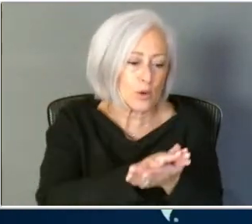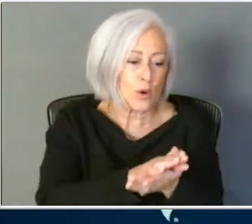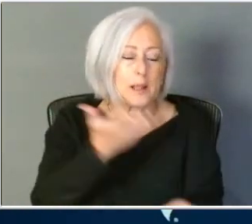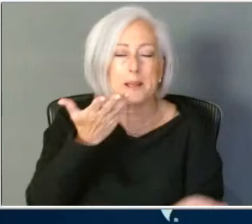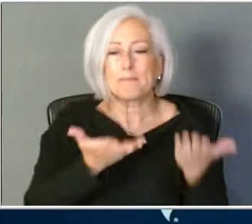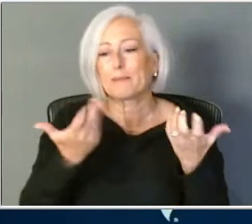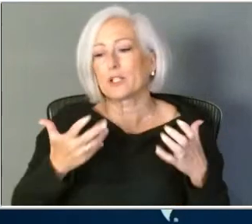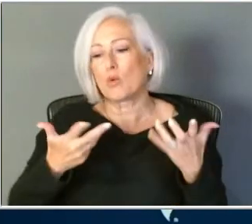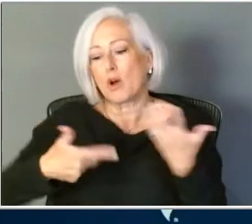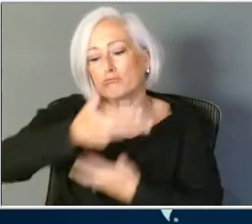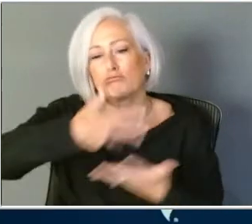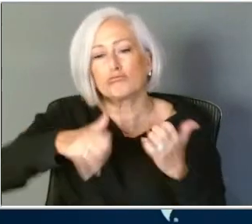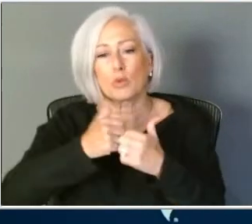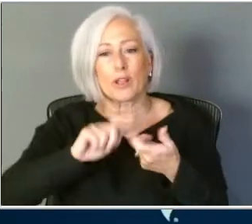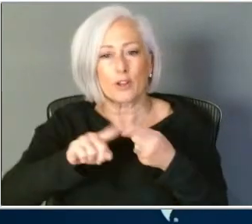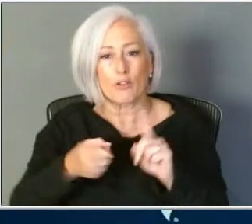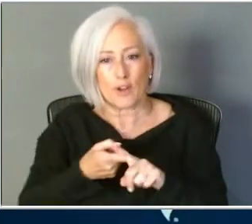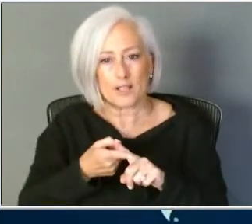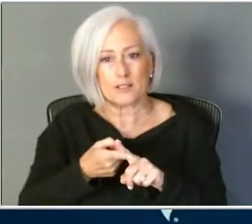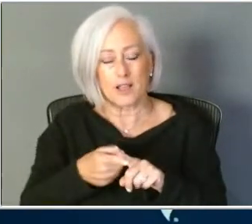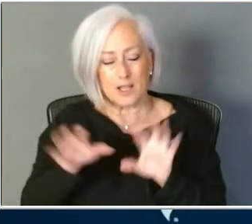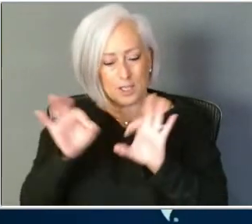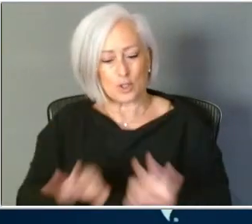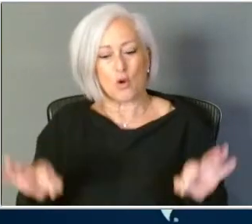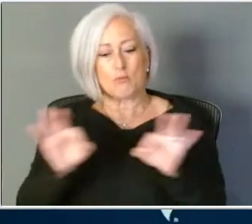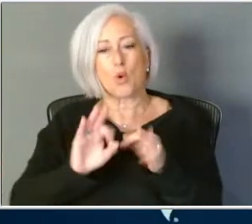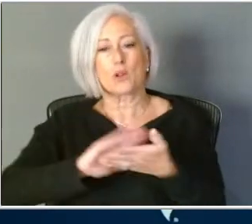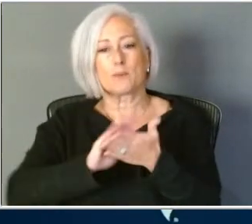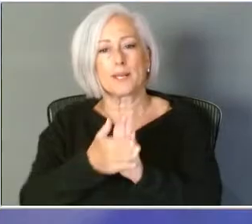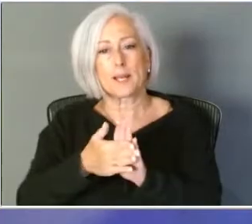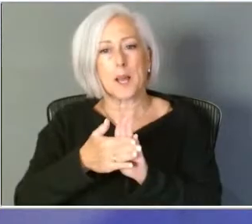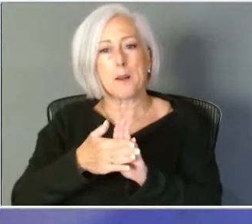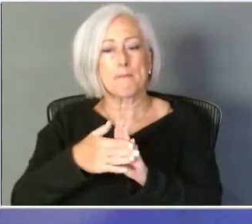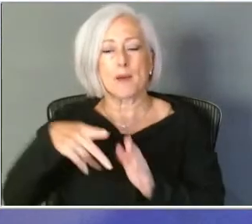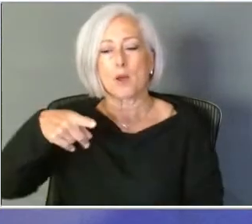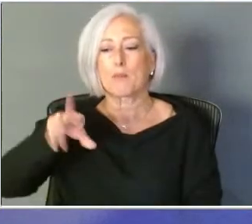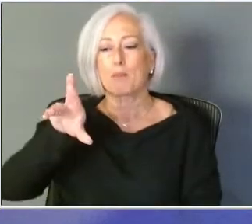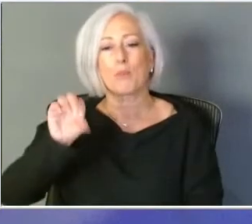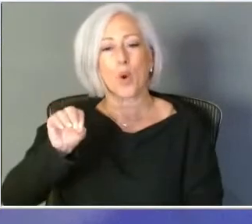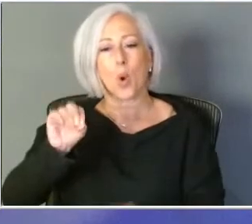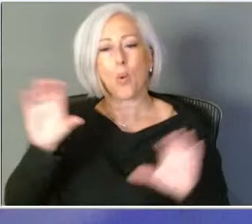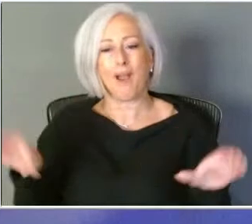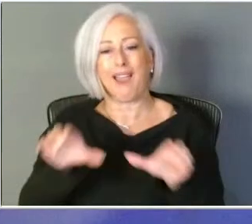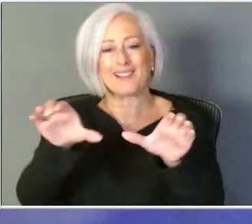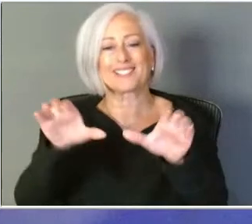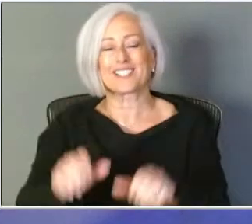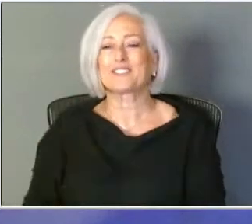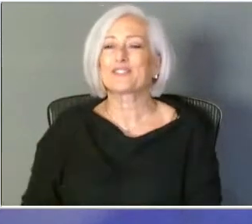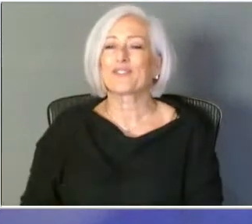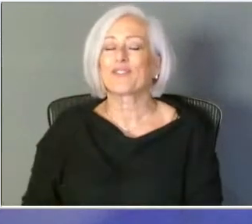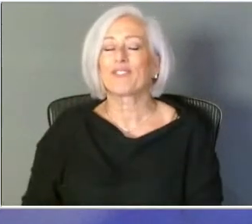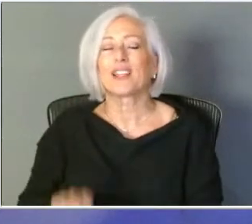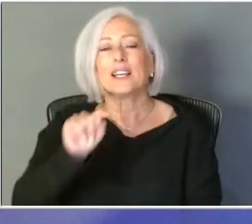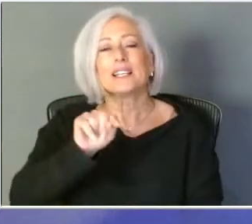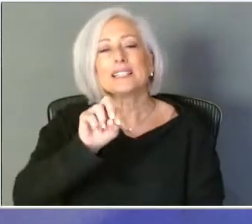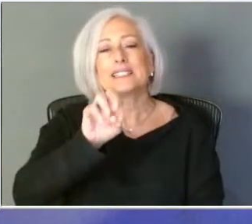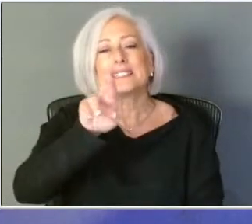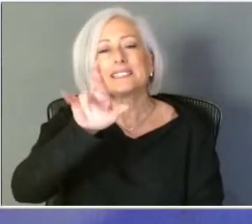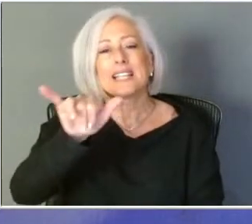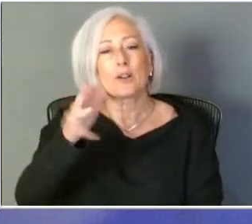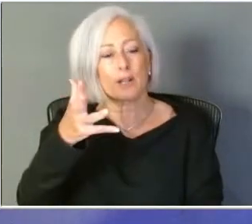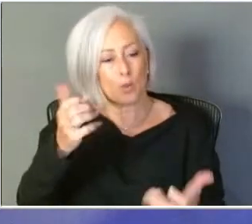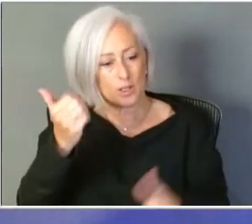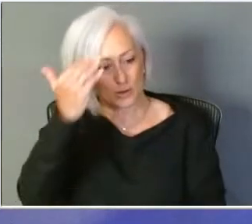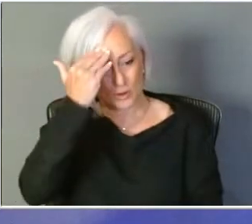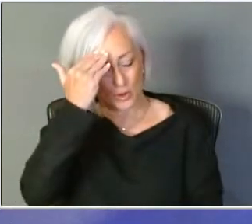proactive rather than waiting until things get absolutely at the worst. Don't wait. Terry wants to know, do some athletes reject counseling? Is that a